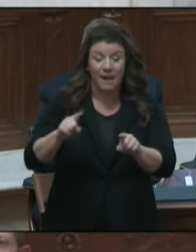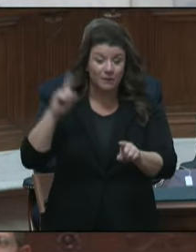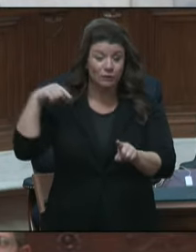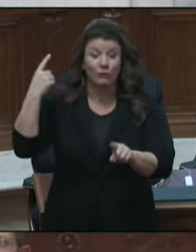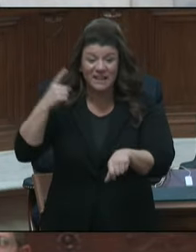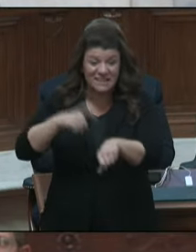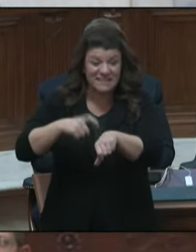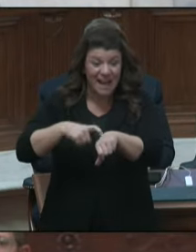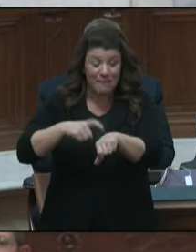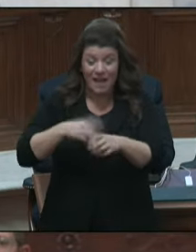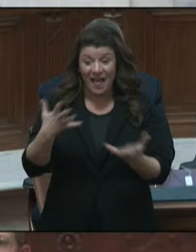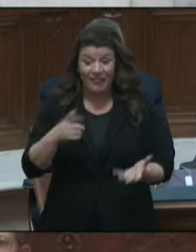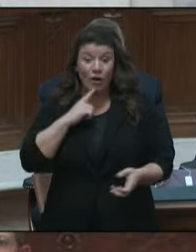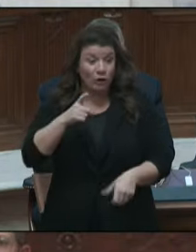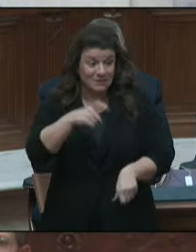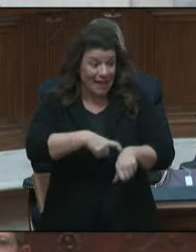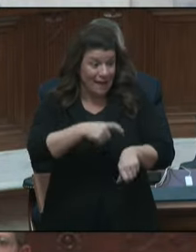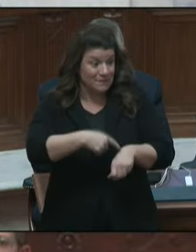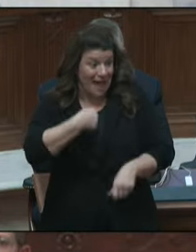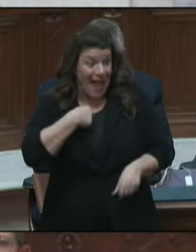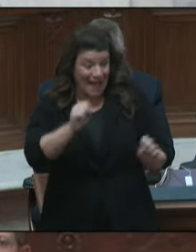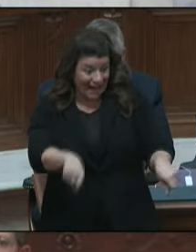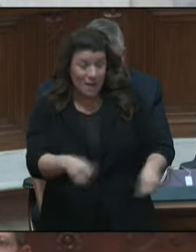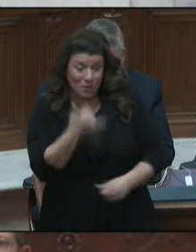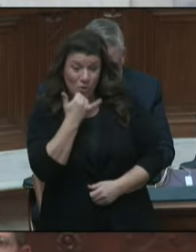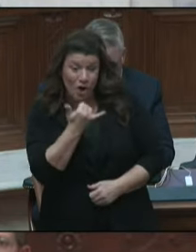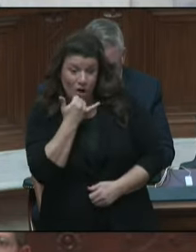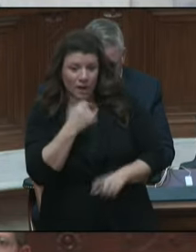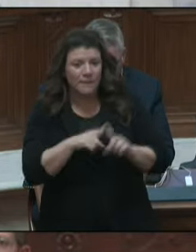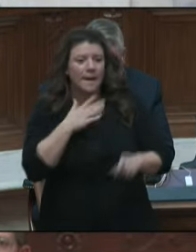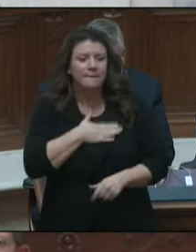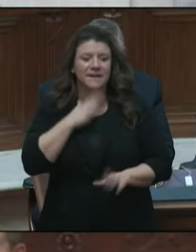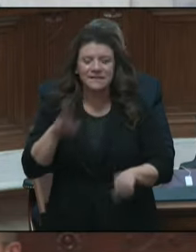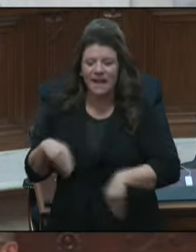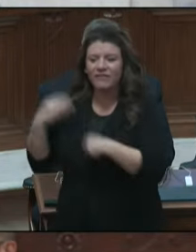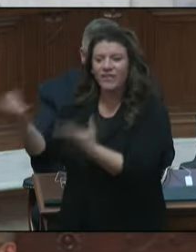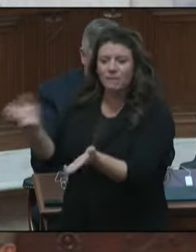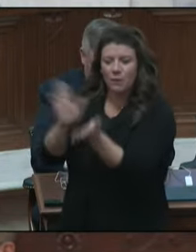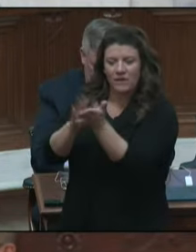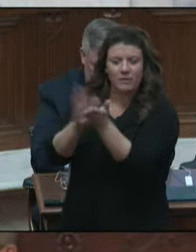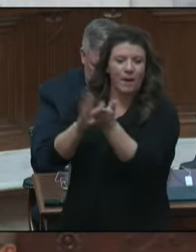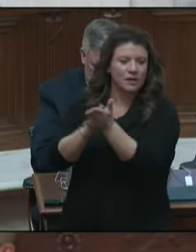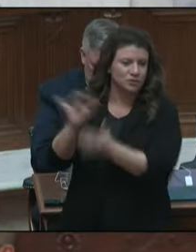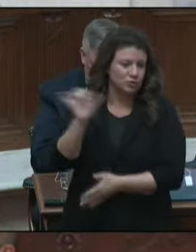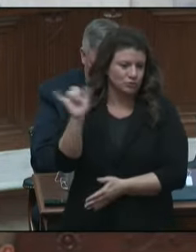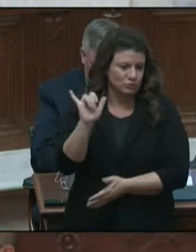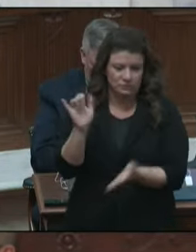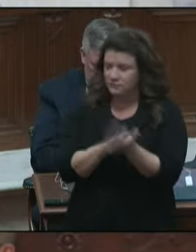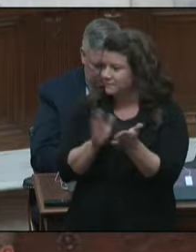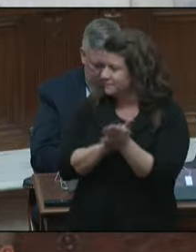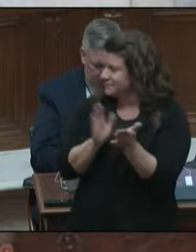there's times that I could be dead wrong. But please give them a big round of applause.